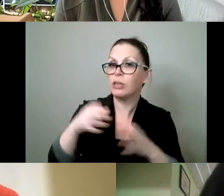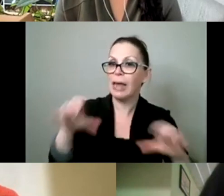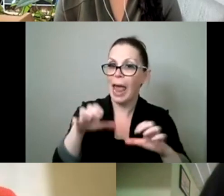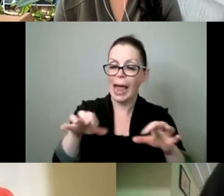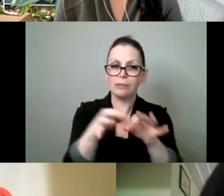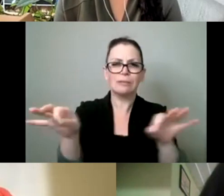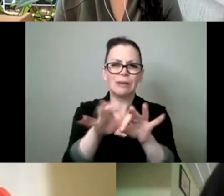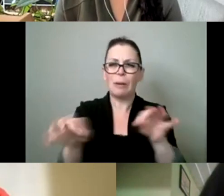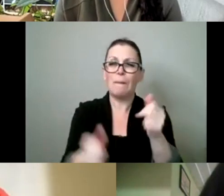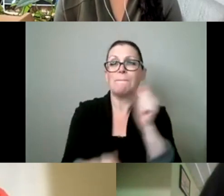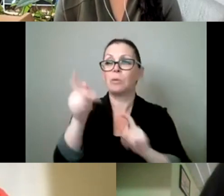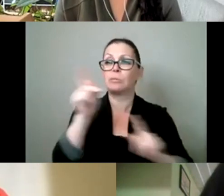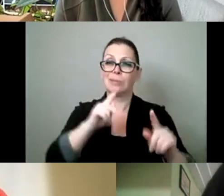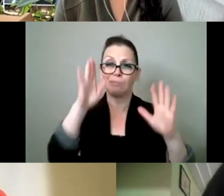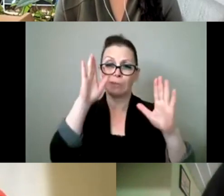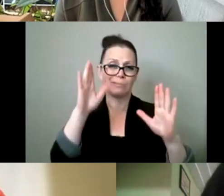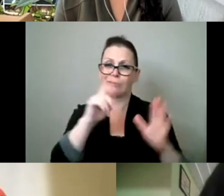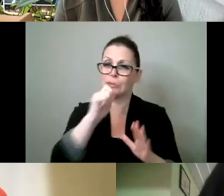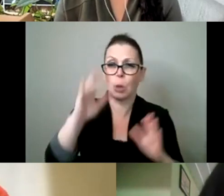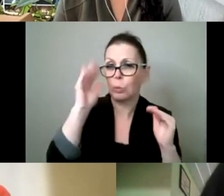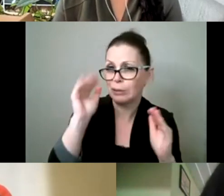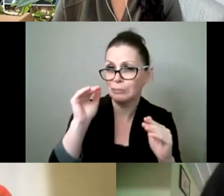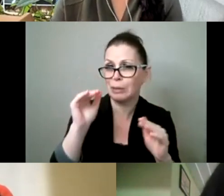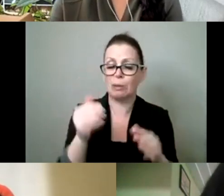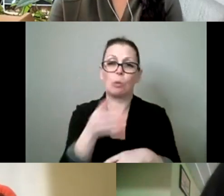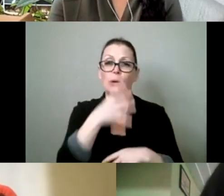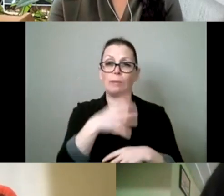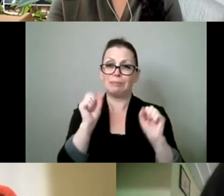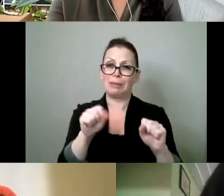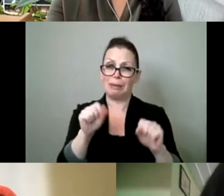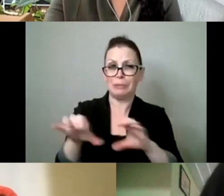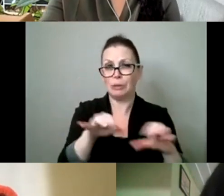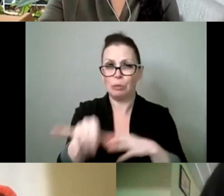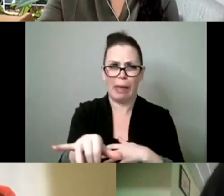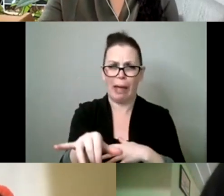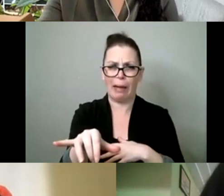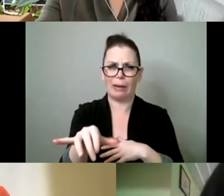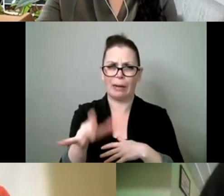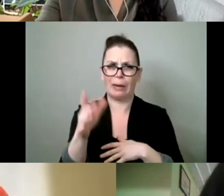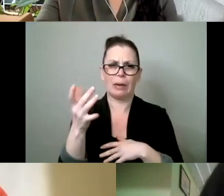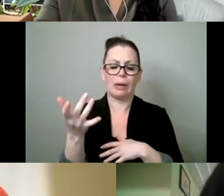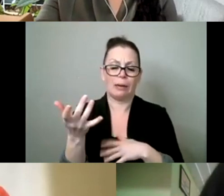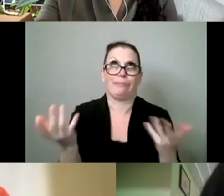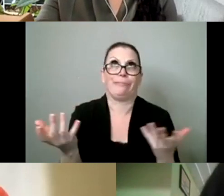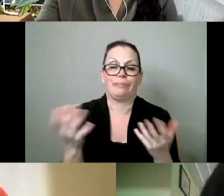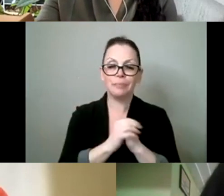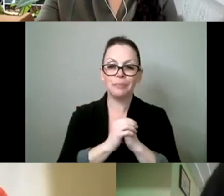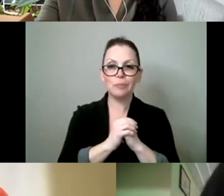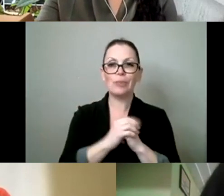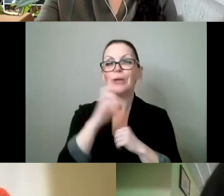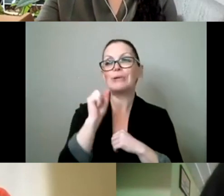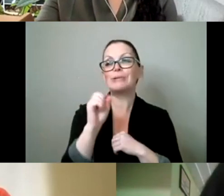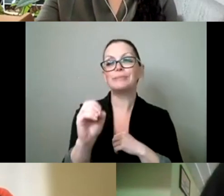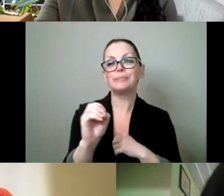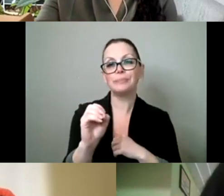expect females to be able to write action sequences as if we don't know movement.